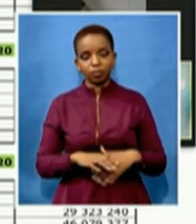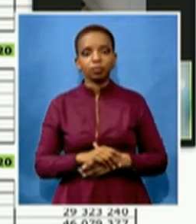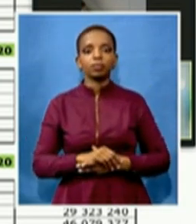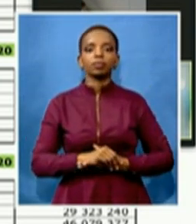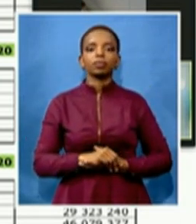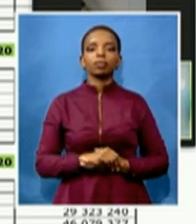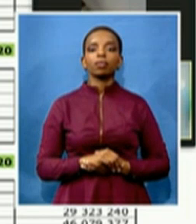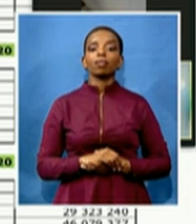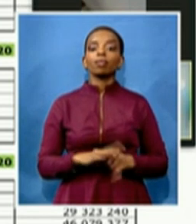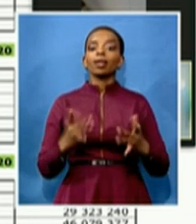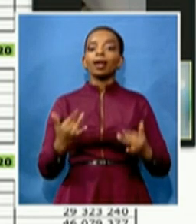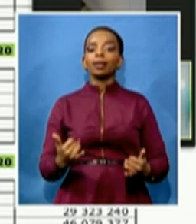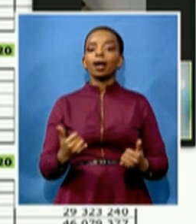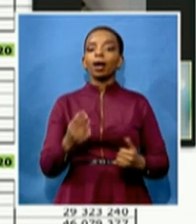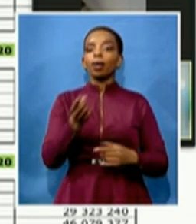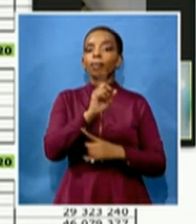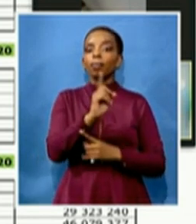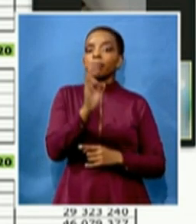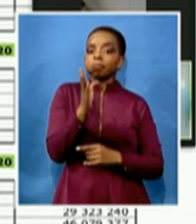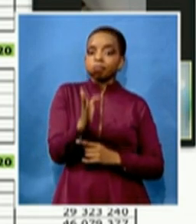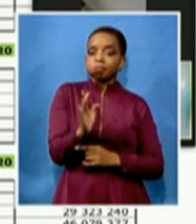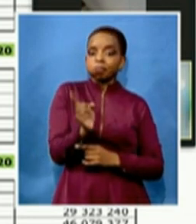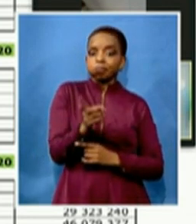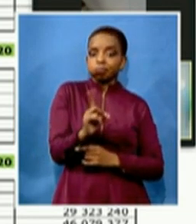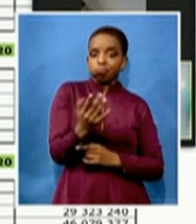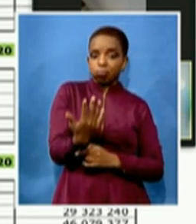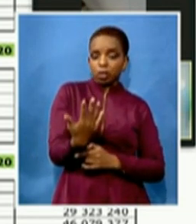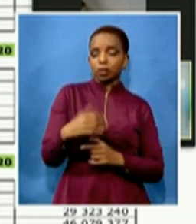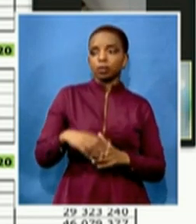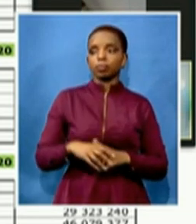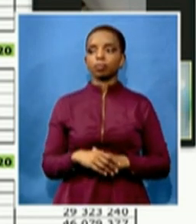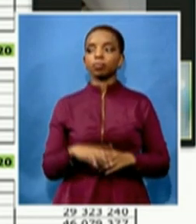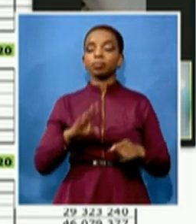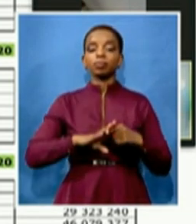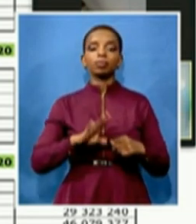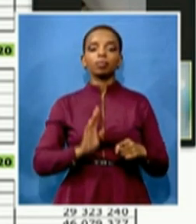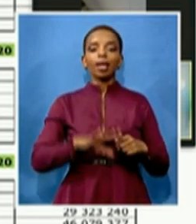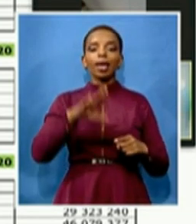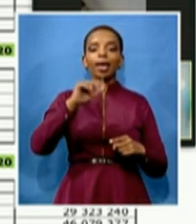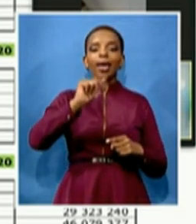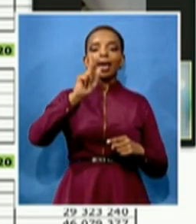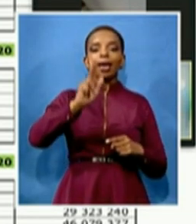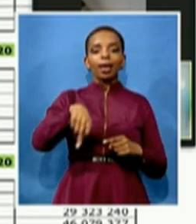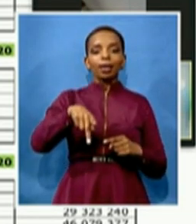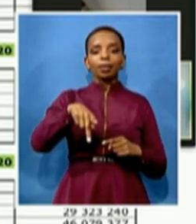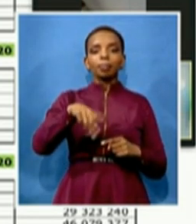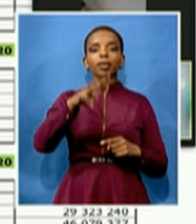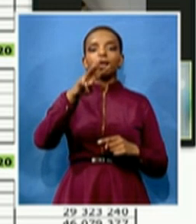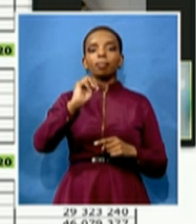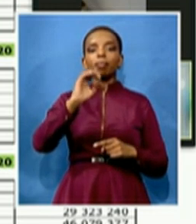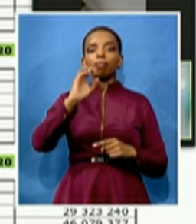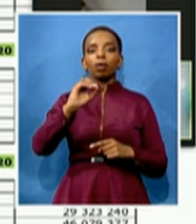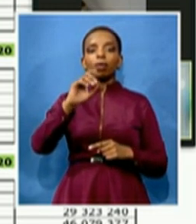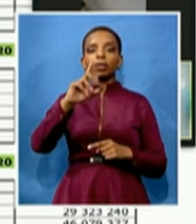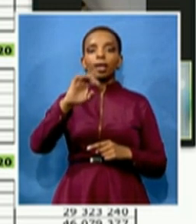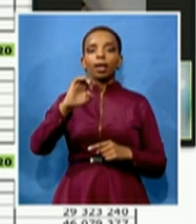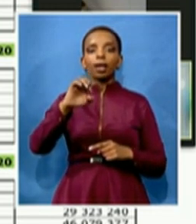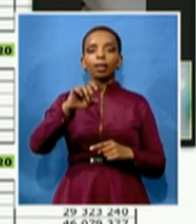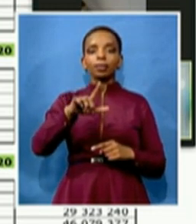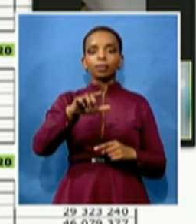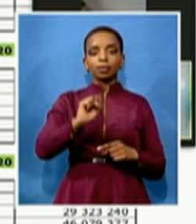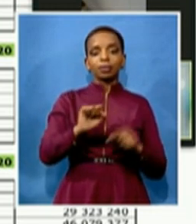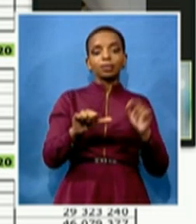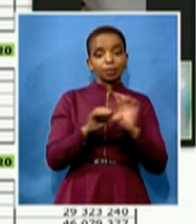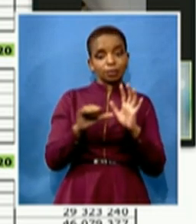is, of course, the EPI models, which is incredibly important, but then also the calibration of the EPI models and the outputs of those EPI